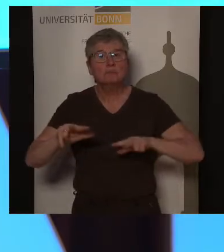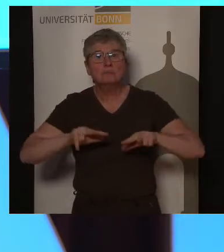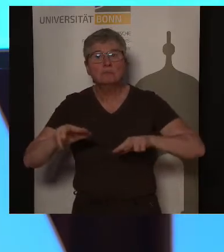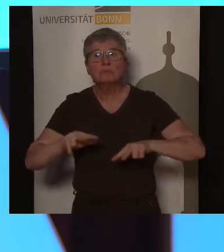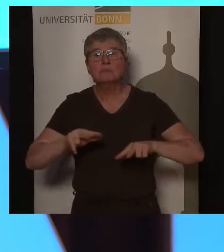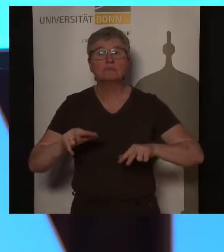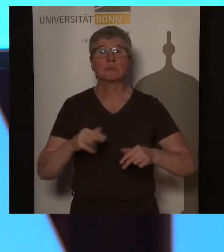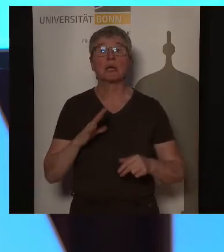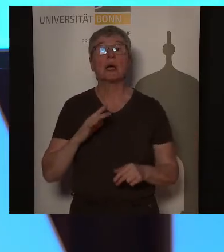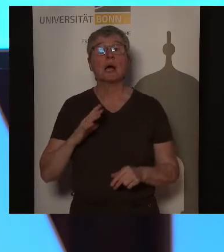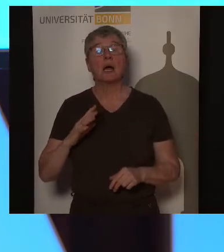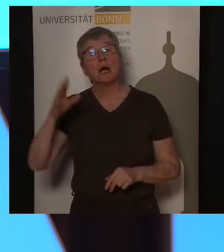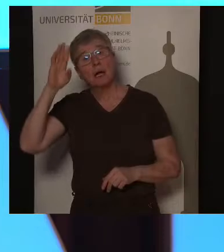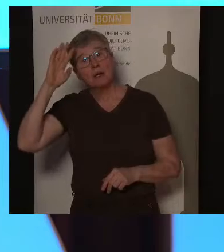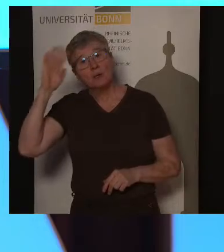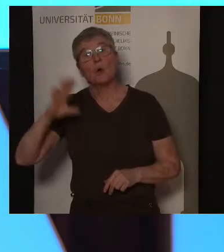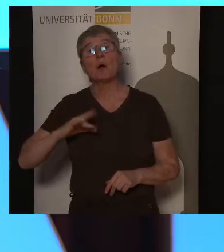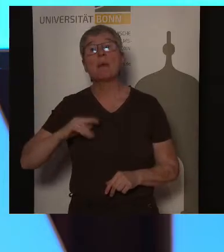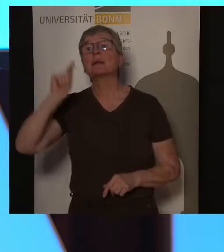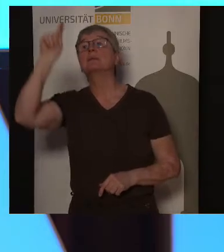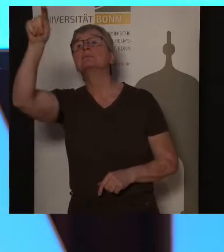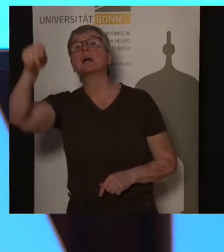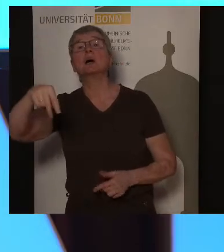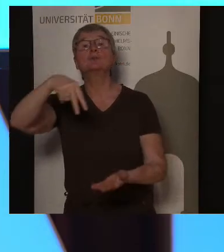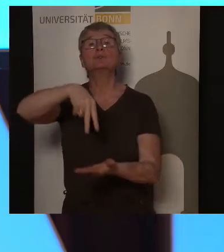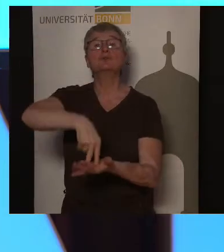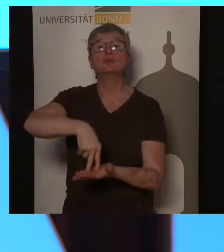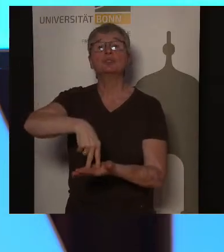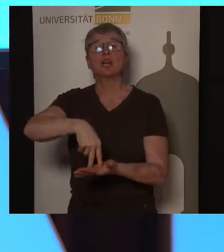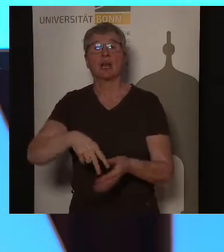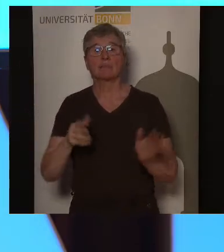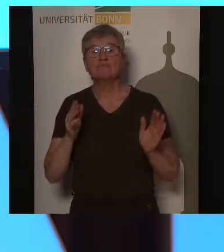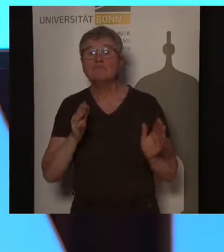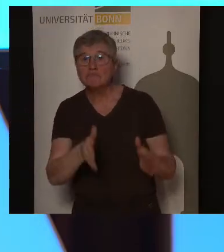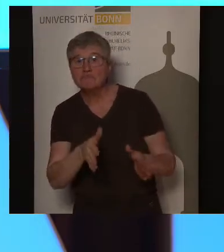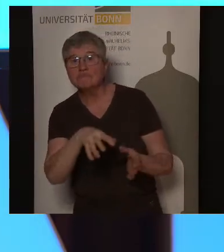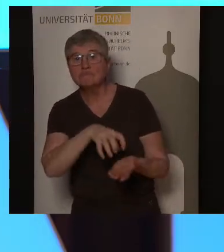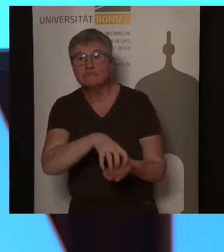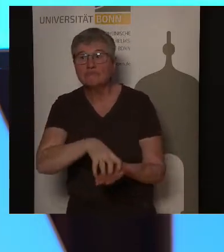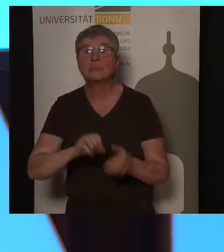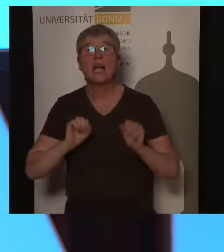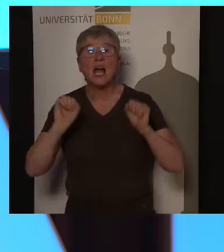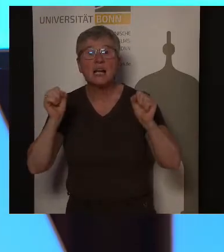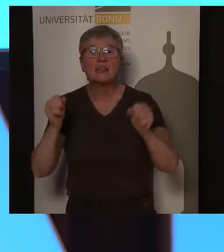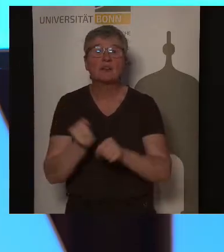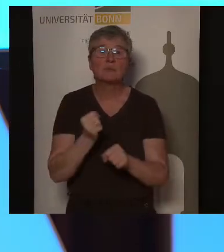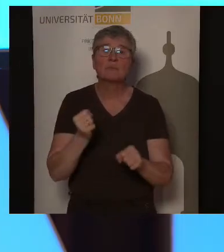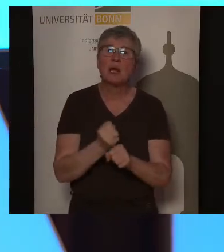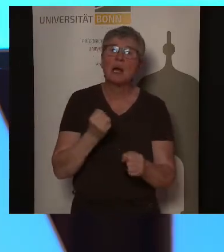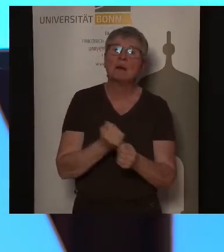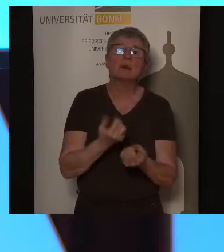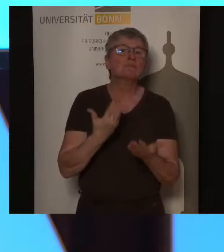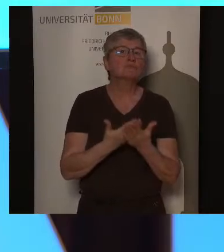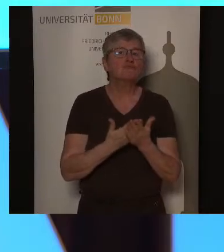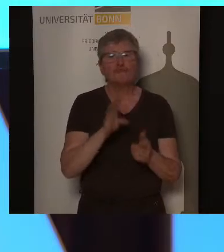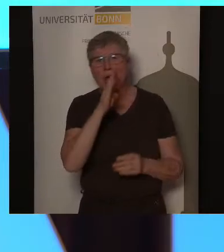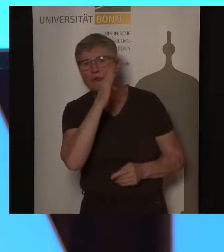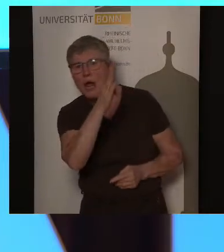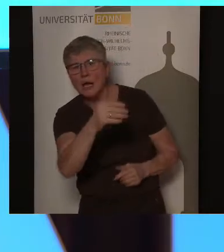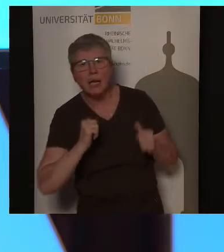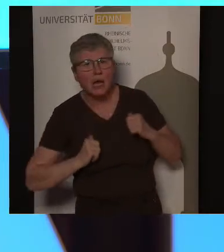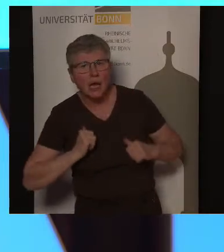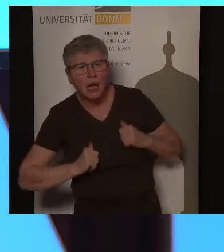example, organize bar hopping or other events for your first week. The people downstairs, for example, who do, like I just